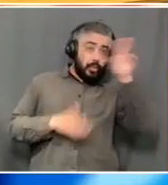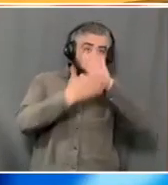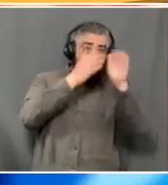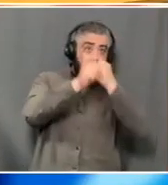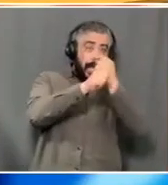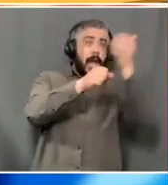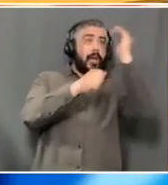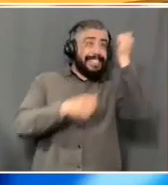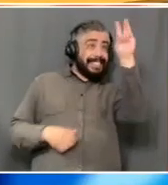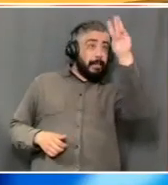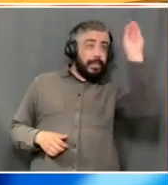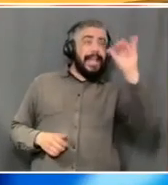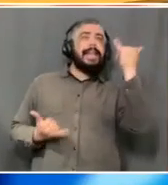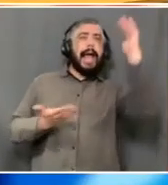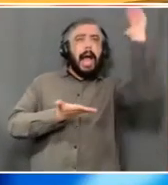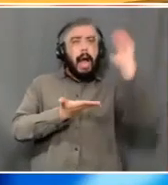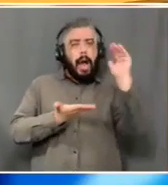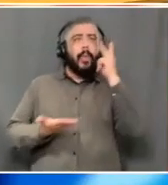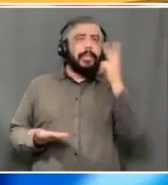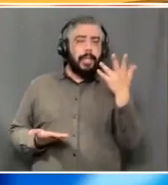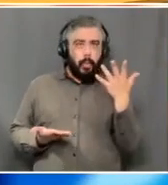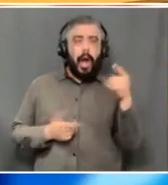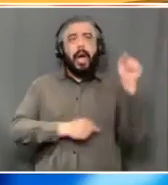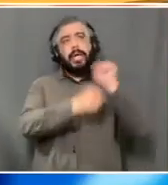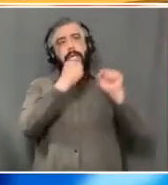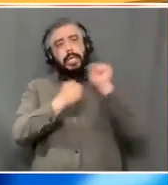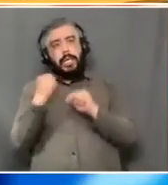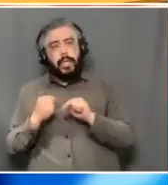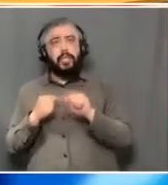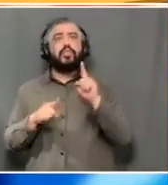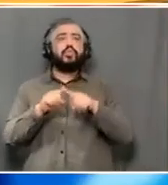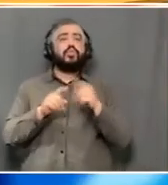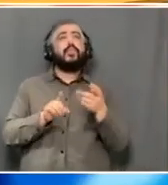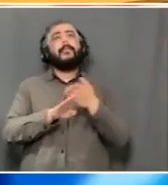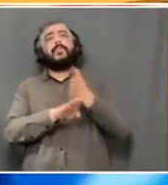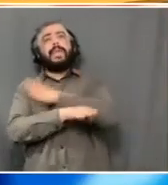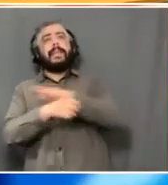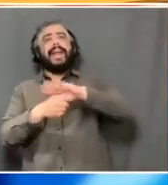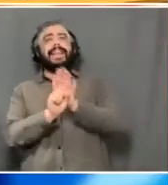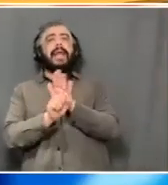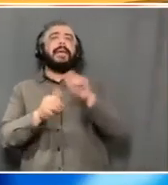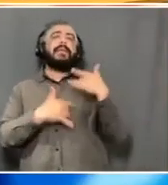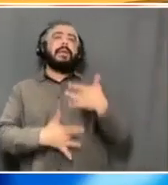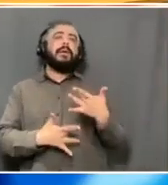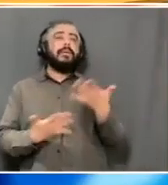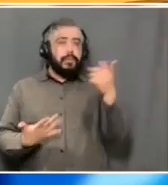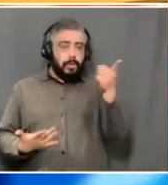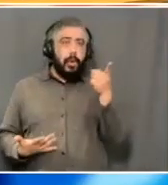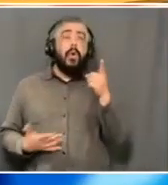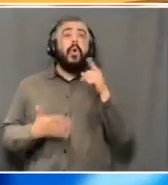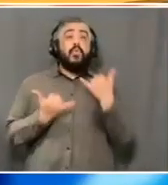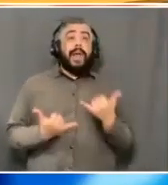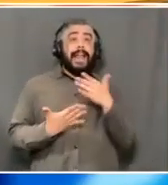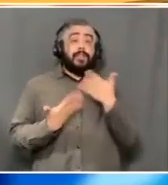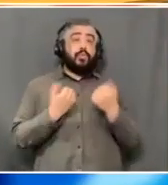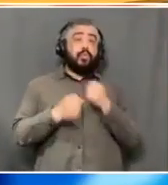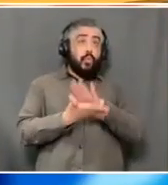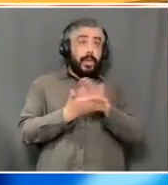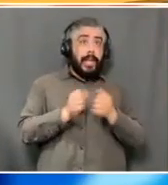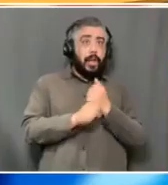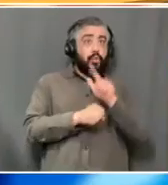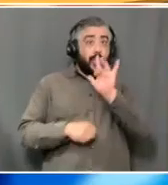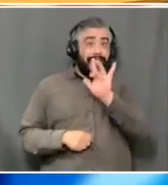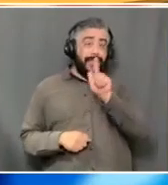we're seeing things regress back towards the pre-pandemic norm. So for the current school year, the 25-26 school year,